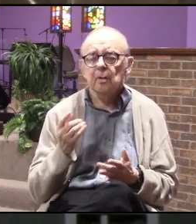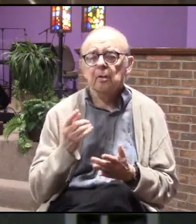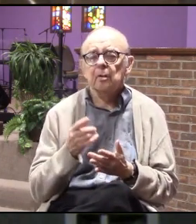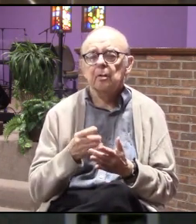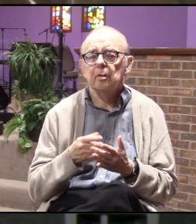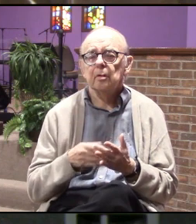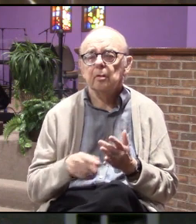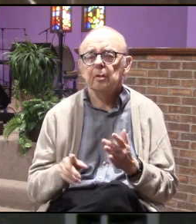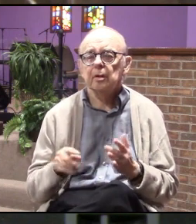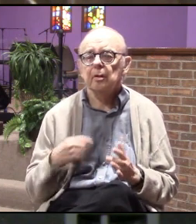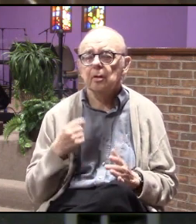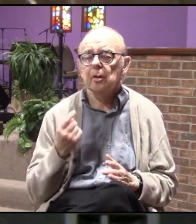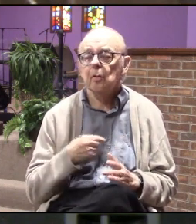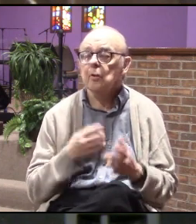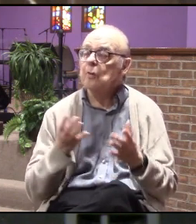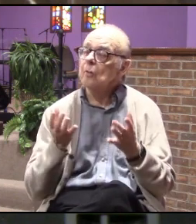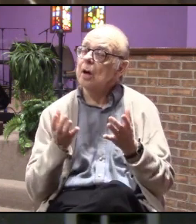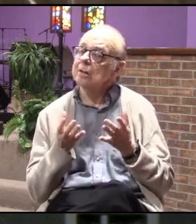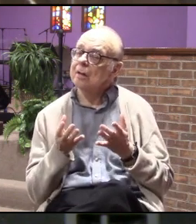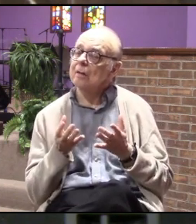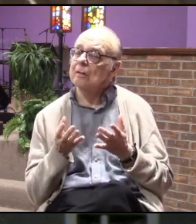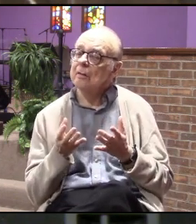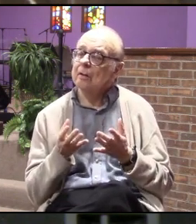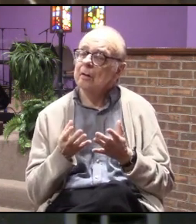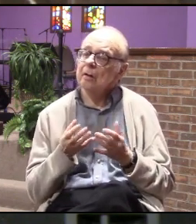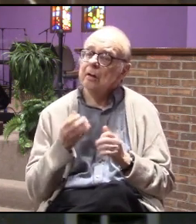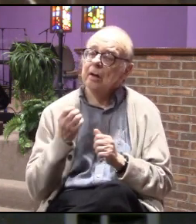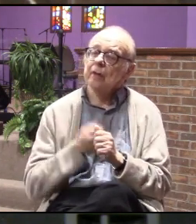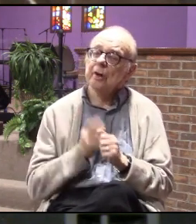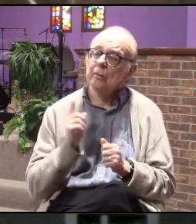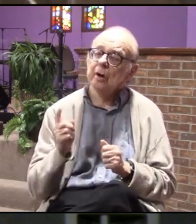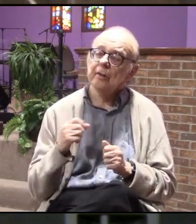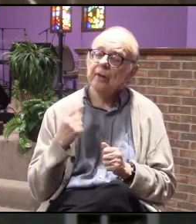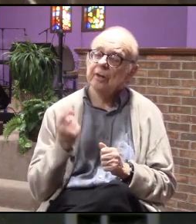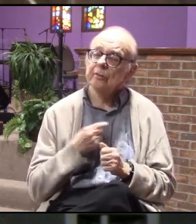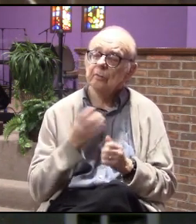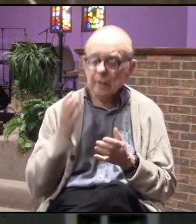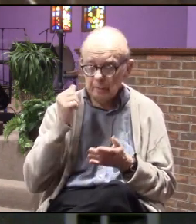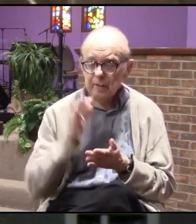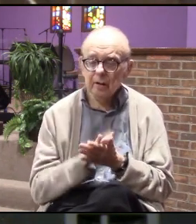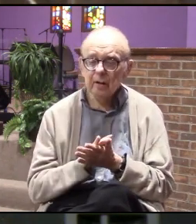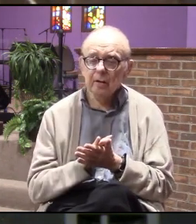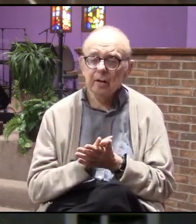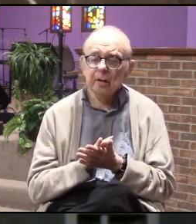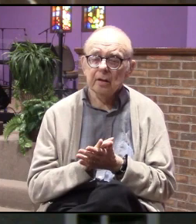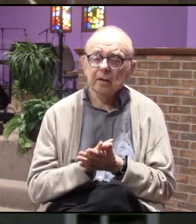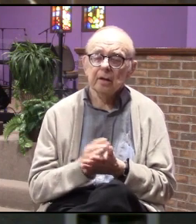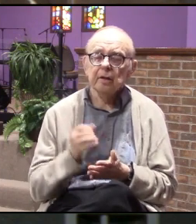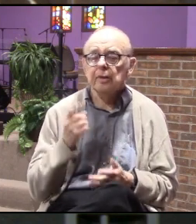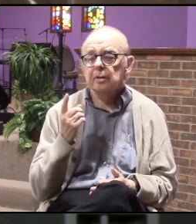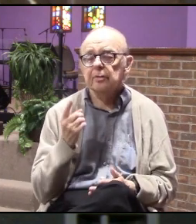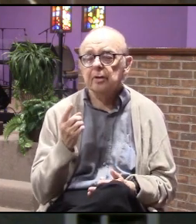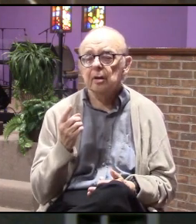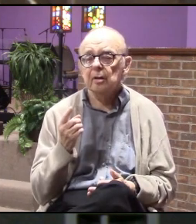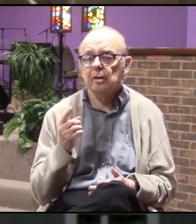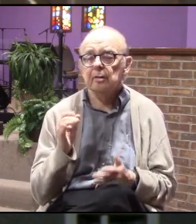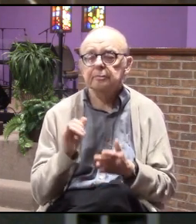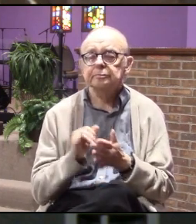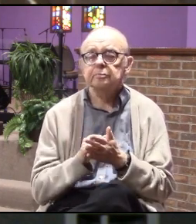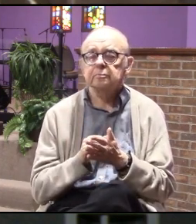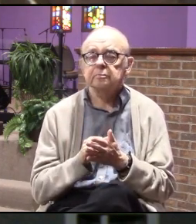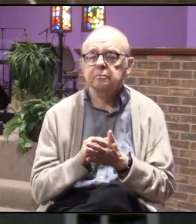we want, every one of us, I believe, is understanding